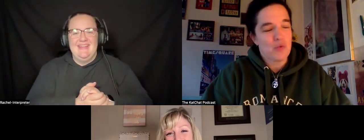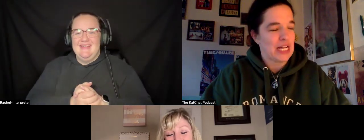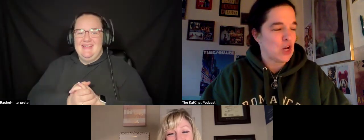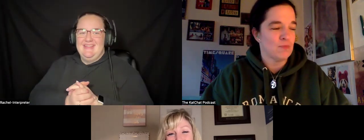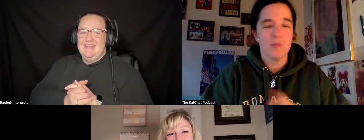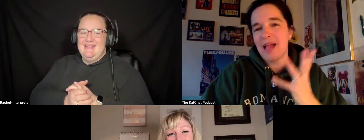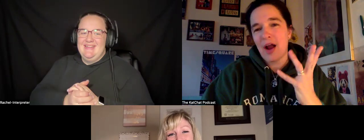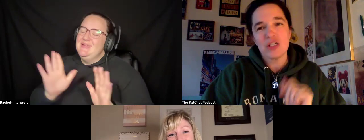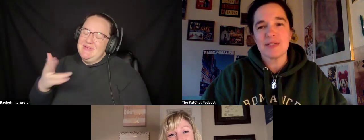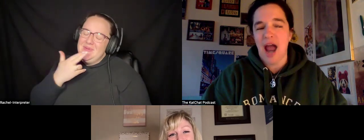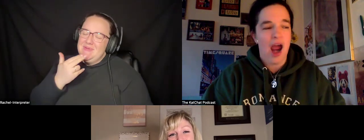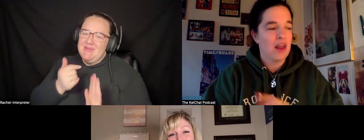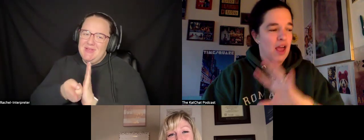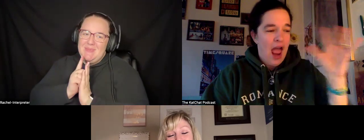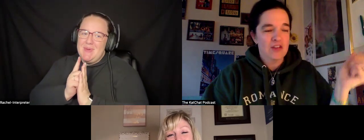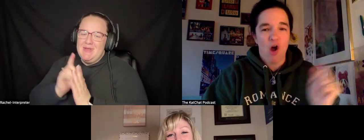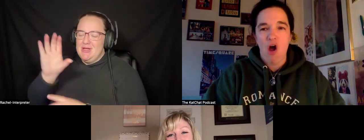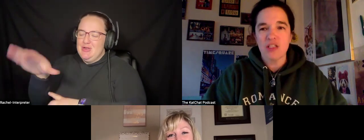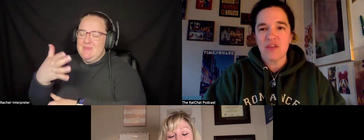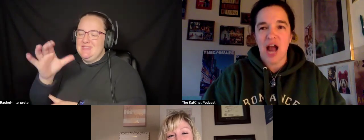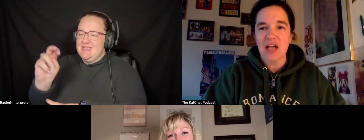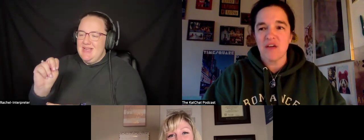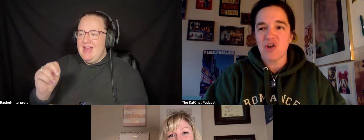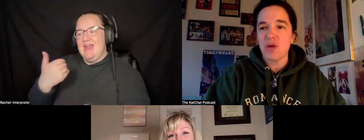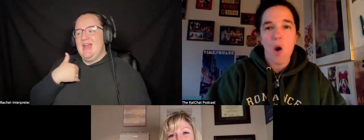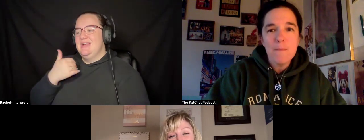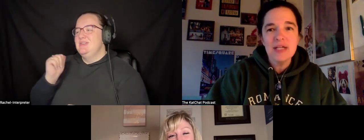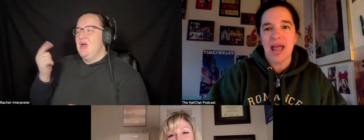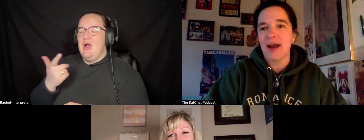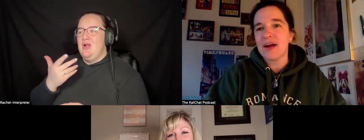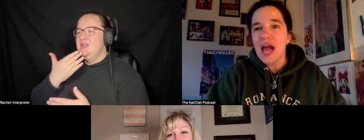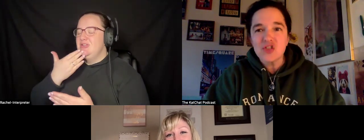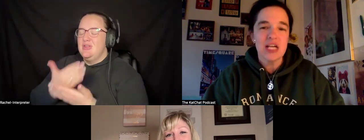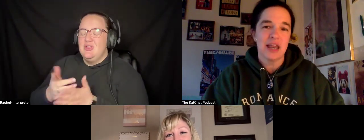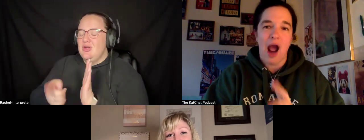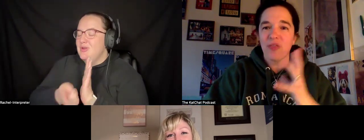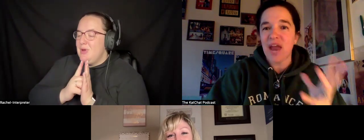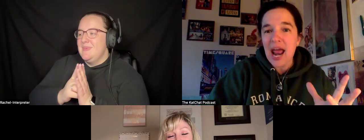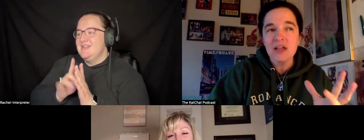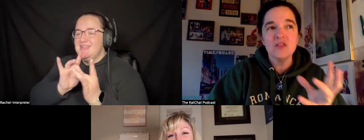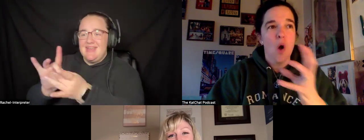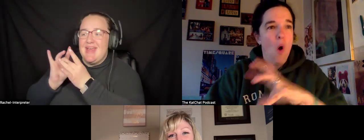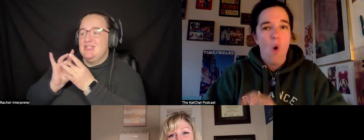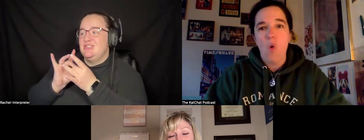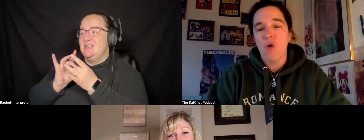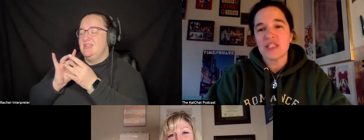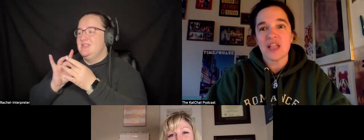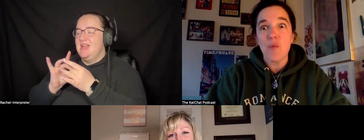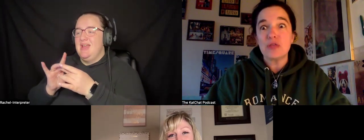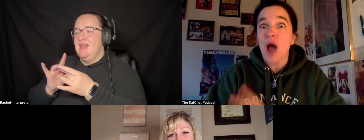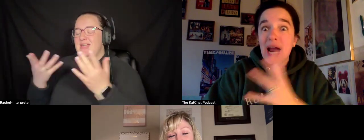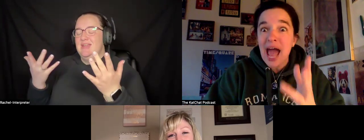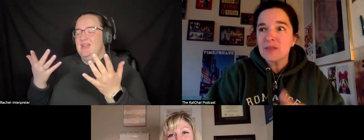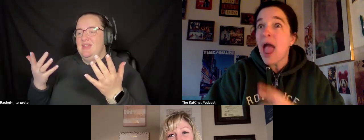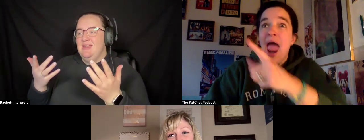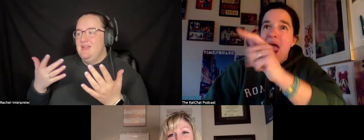So it was a really cute moment that Coach McCann had different kinds of good moments and connections and how the band the love